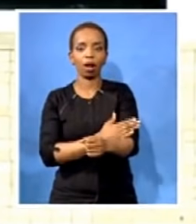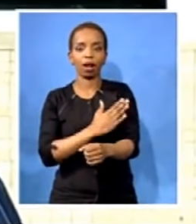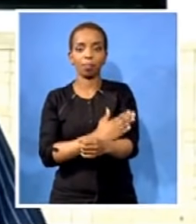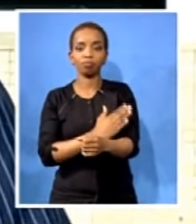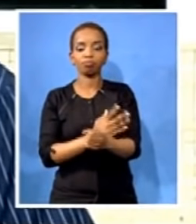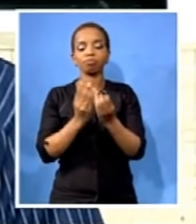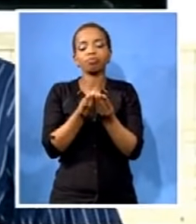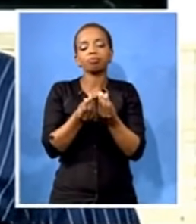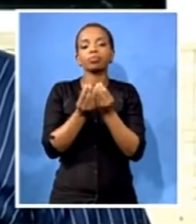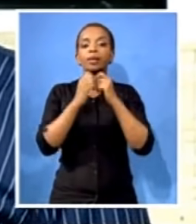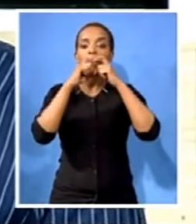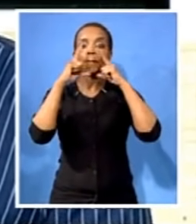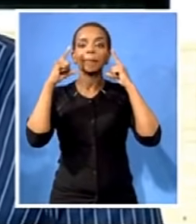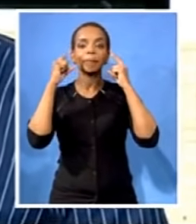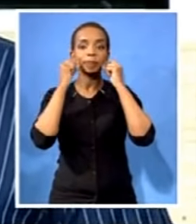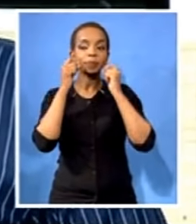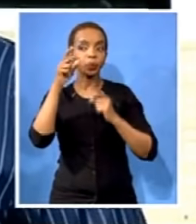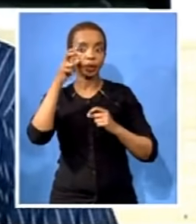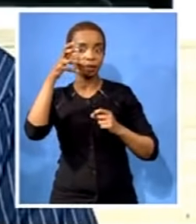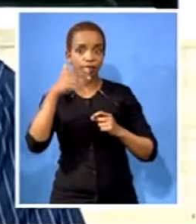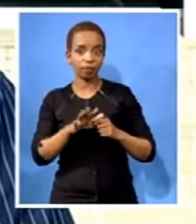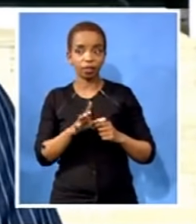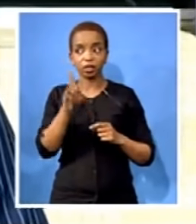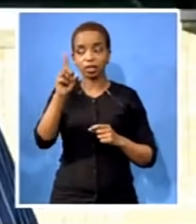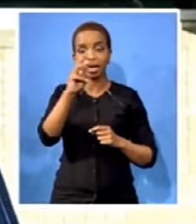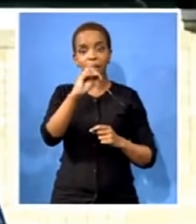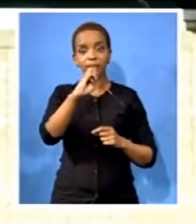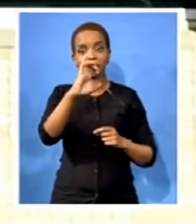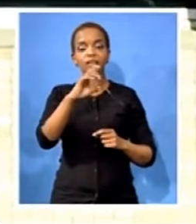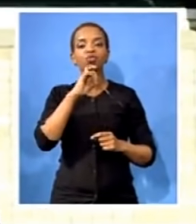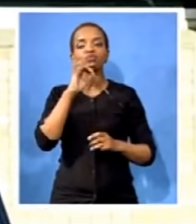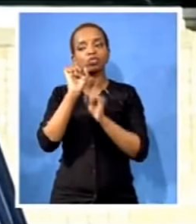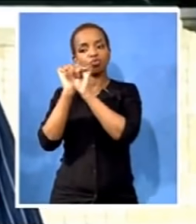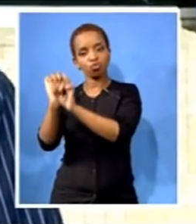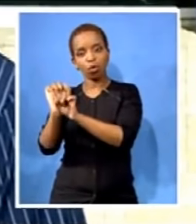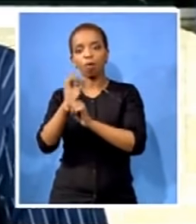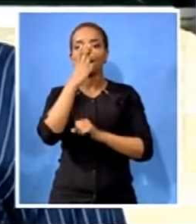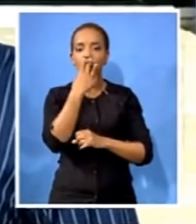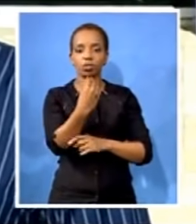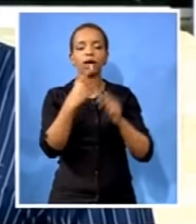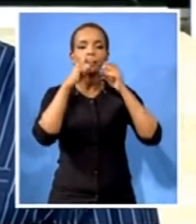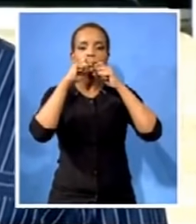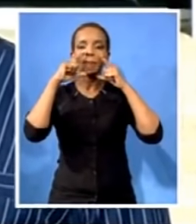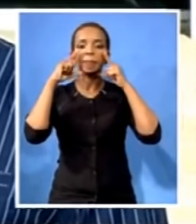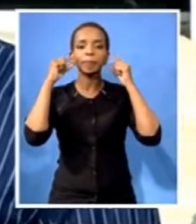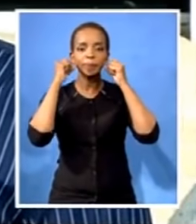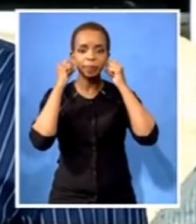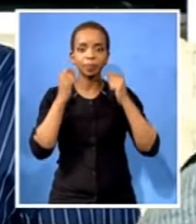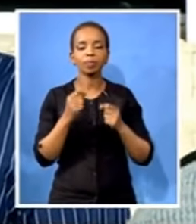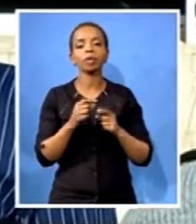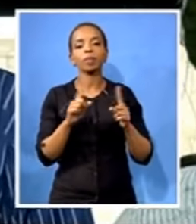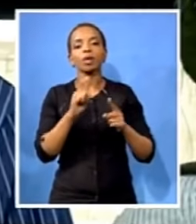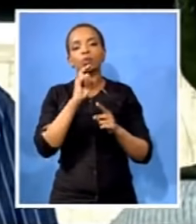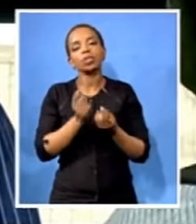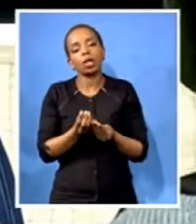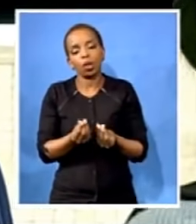Gautrain one. You can produce that at home, but you need a piece of cloth. But over and above, when you get into a taxi, it